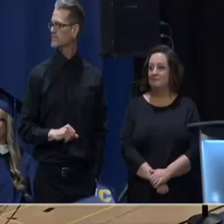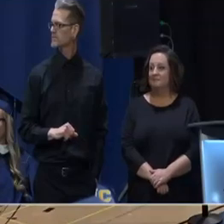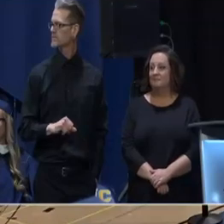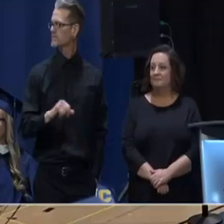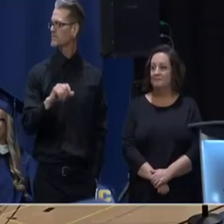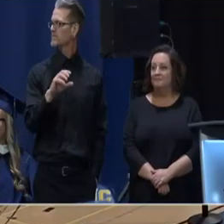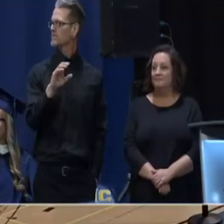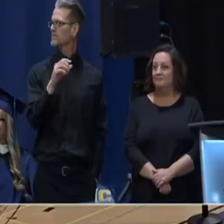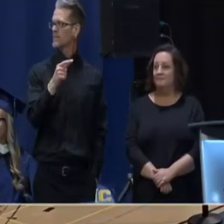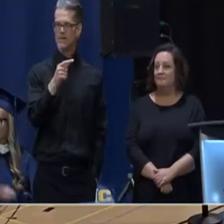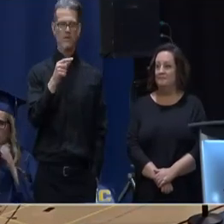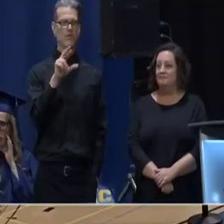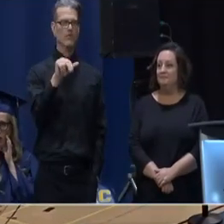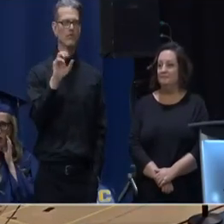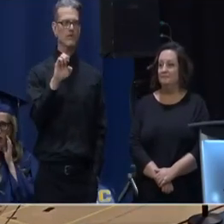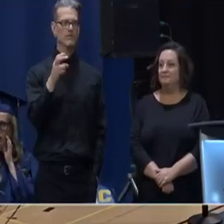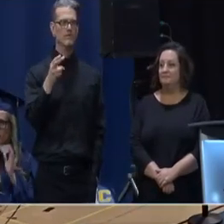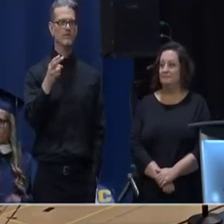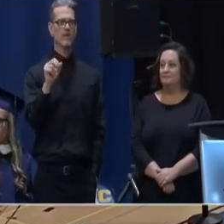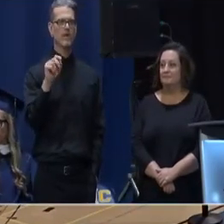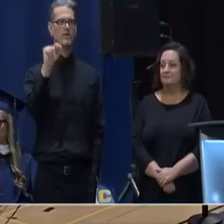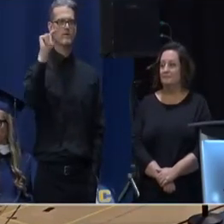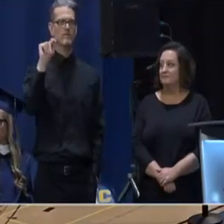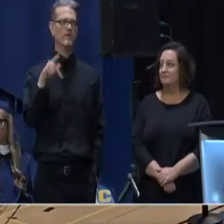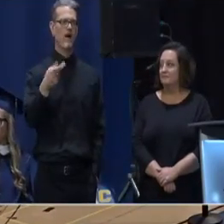Grace Hutkins.